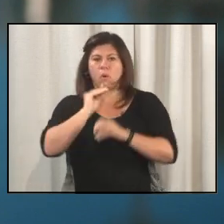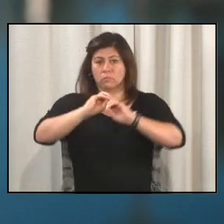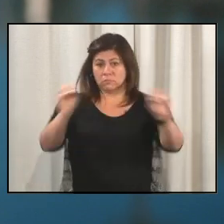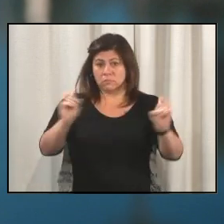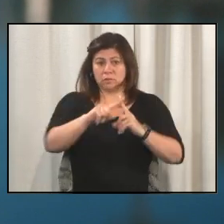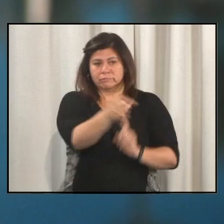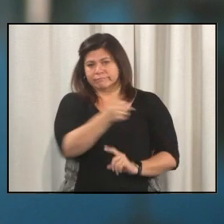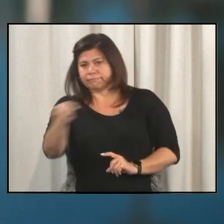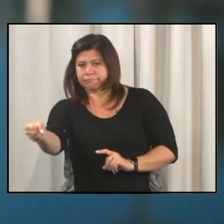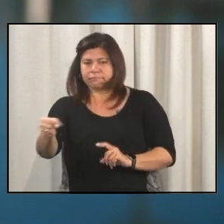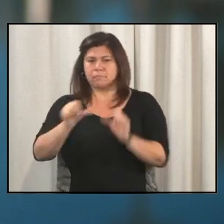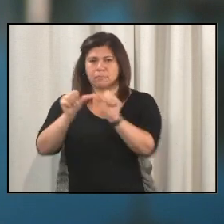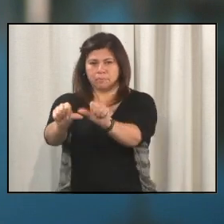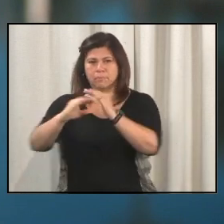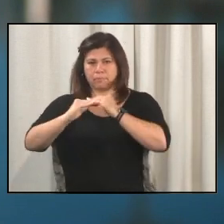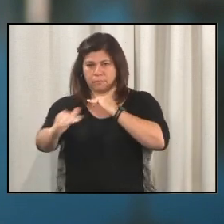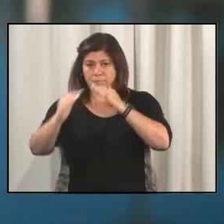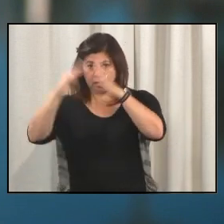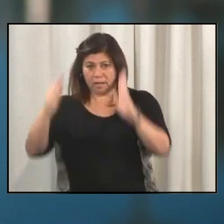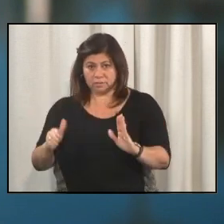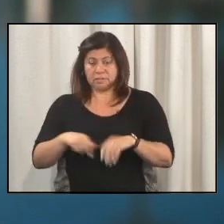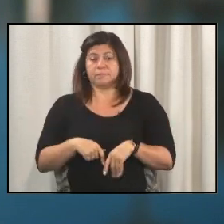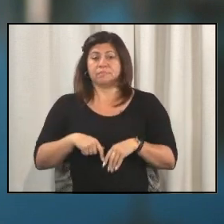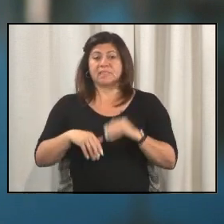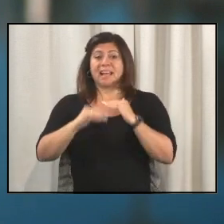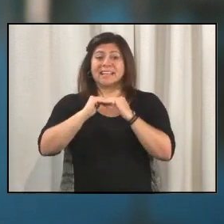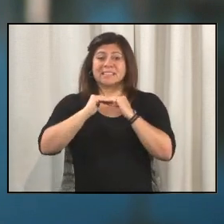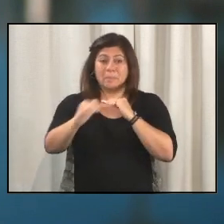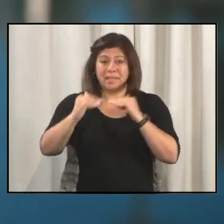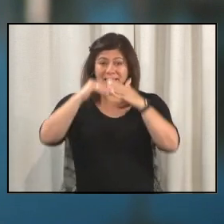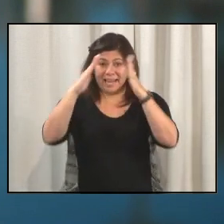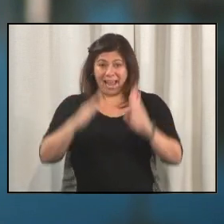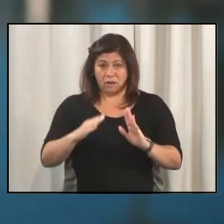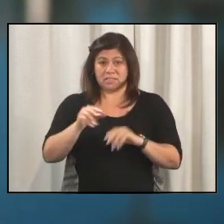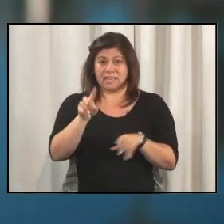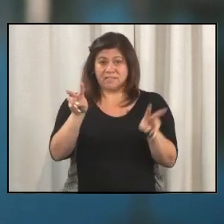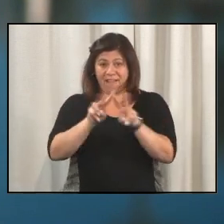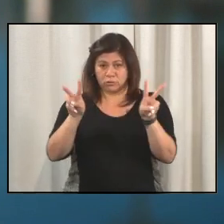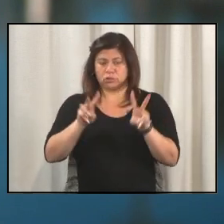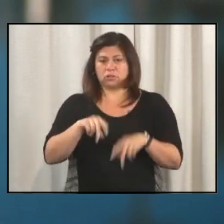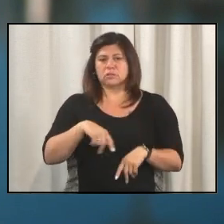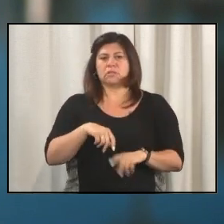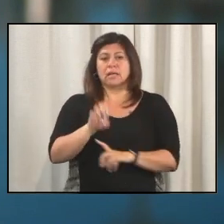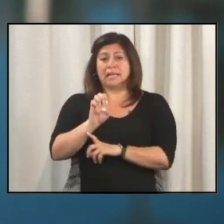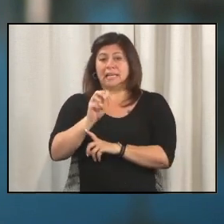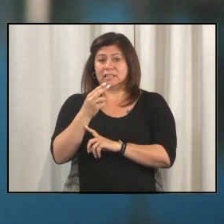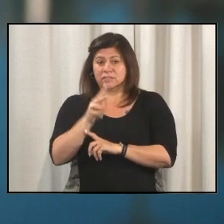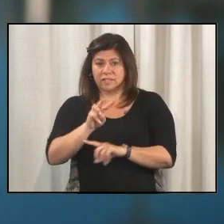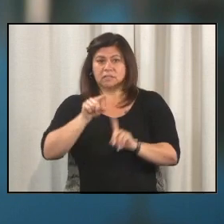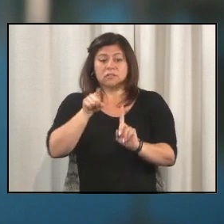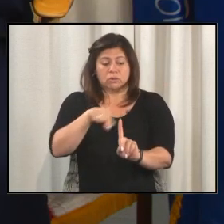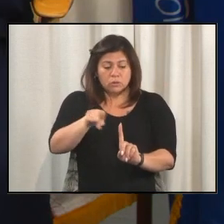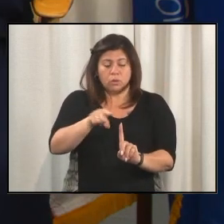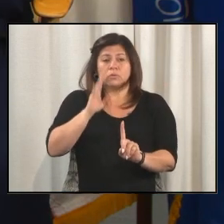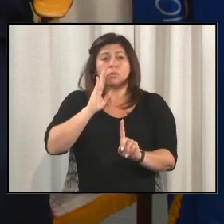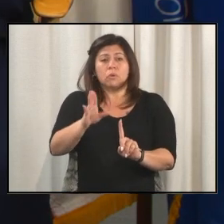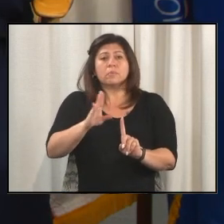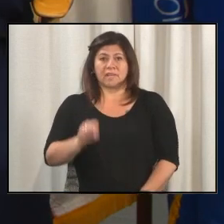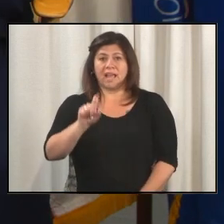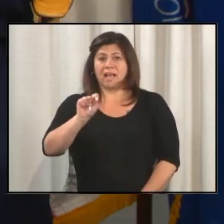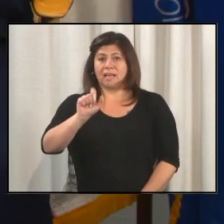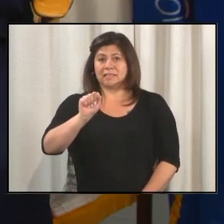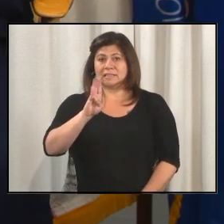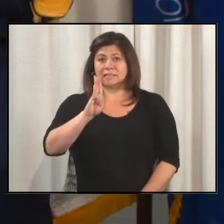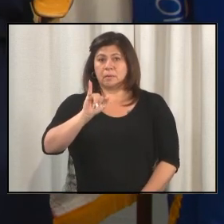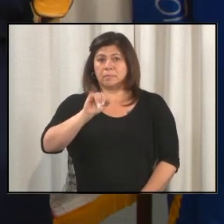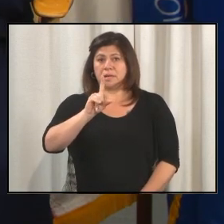housing. Stability housing vouchers will be available to qualifying individuals through the Housing Authority. Stability